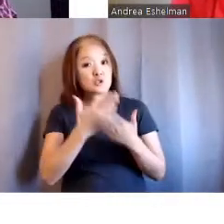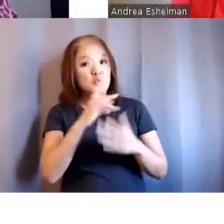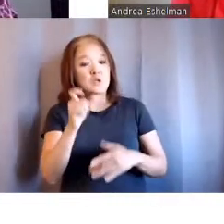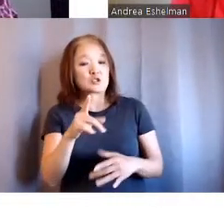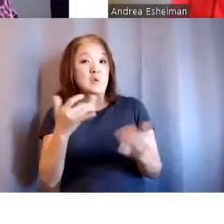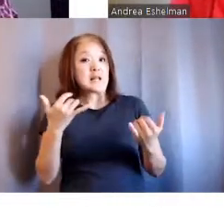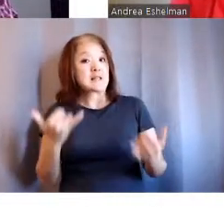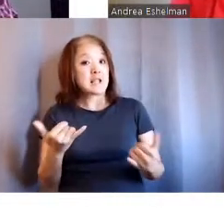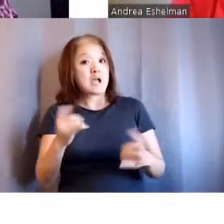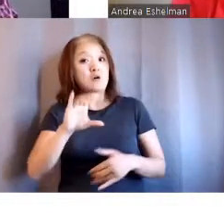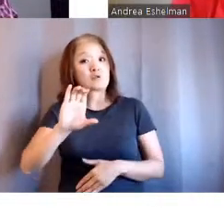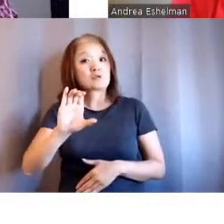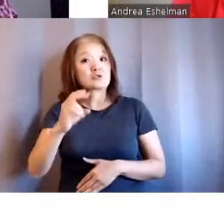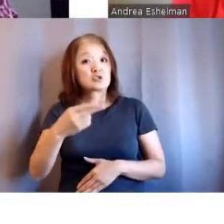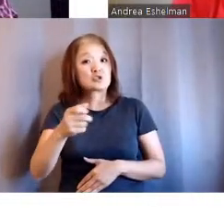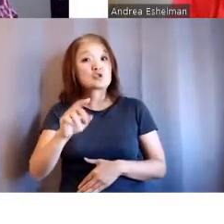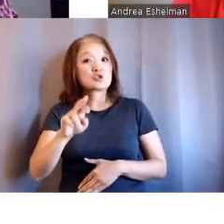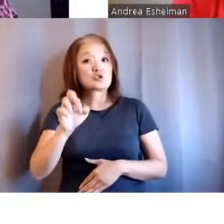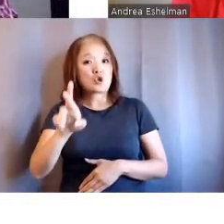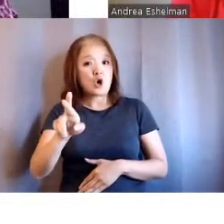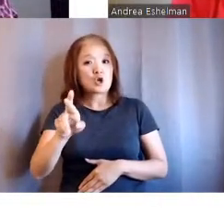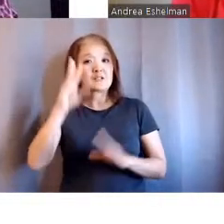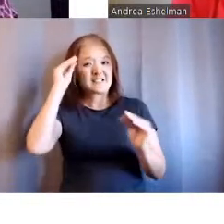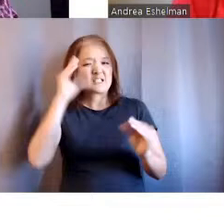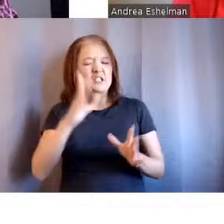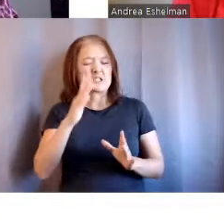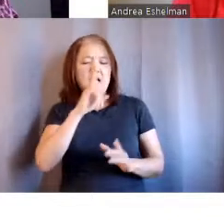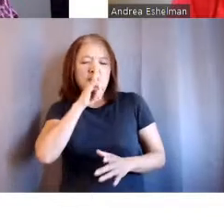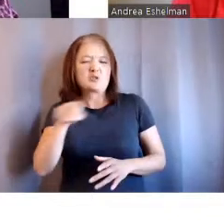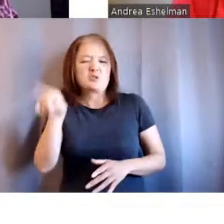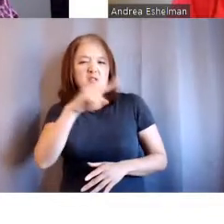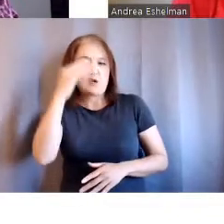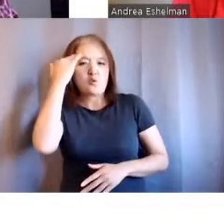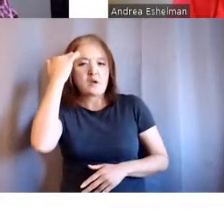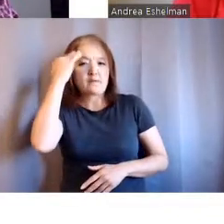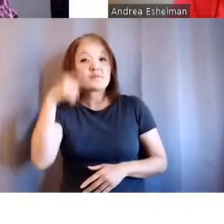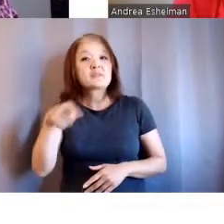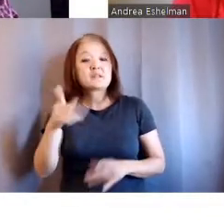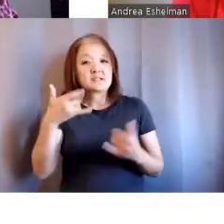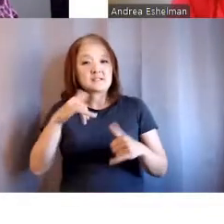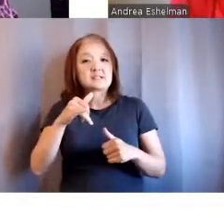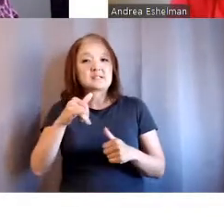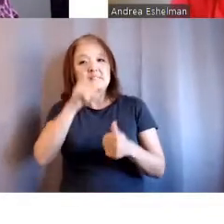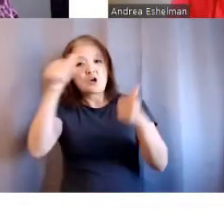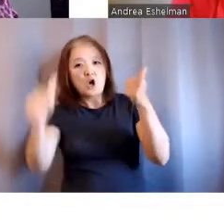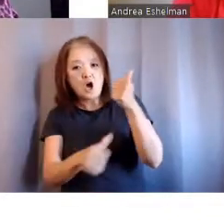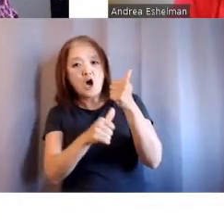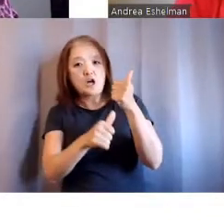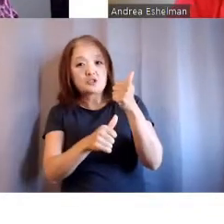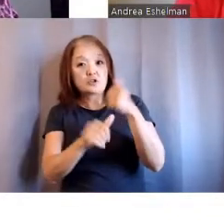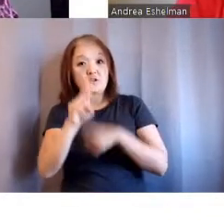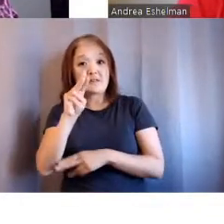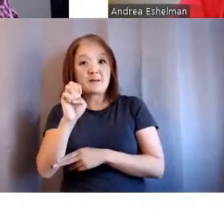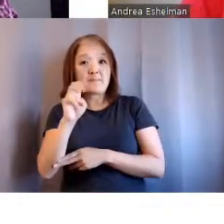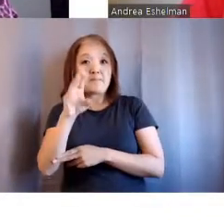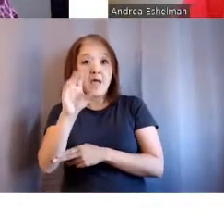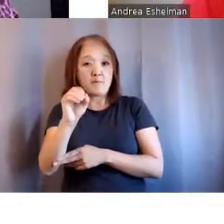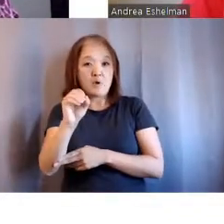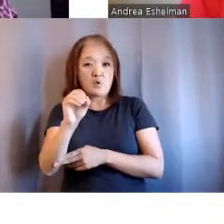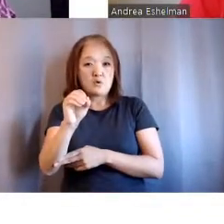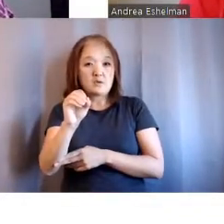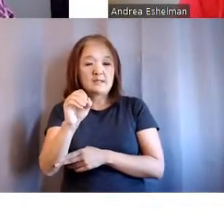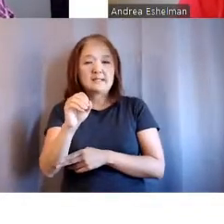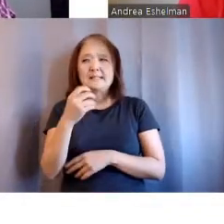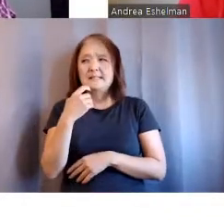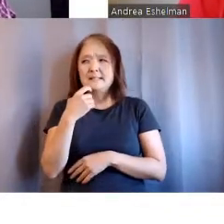now, and charter teachers are aware of this, I'm sure, they are still under the umbrella of the memo. So there was a memo in very